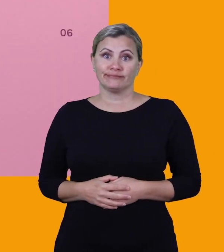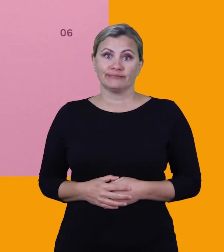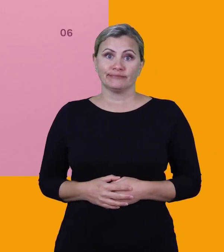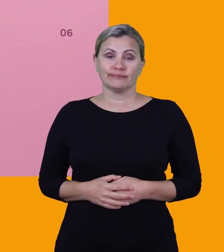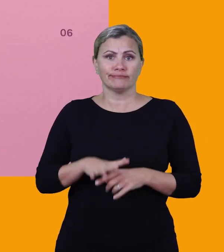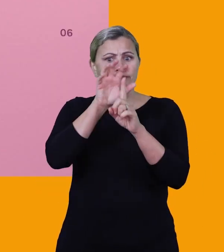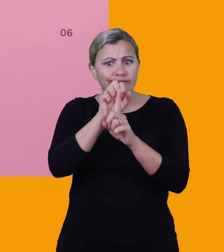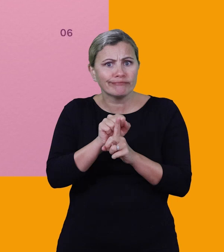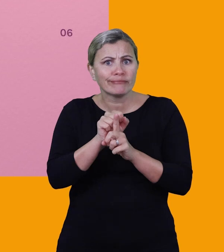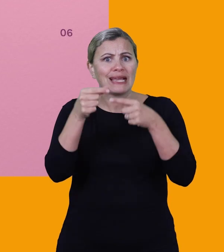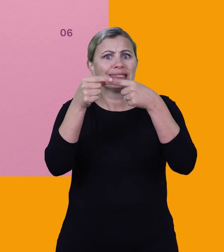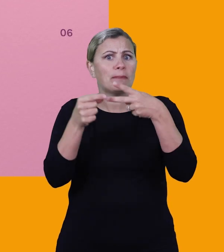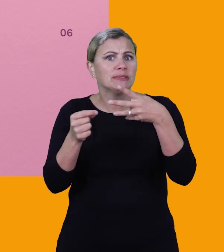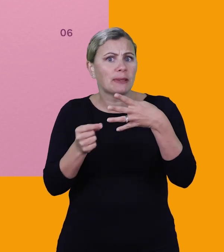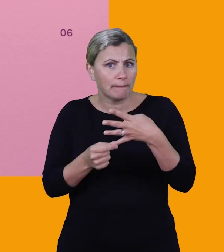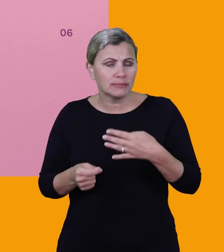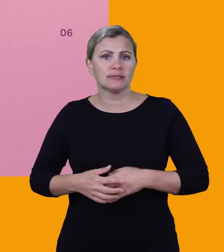Signs and symptoms.